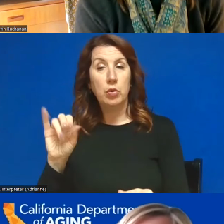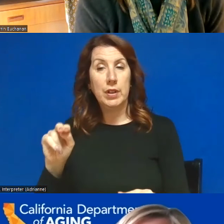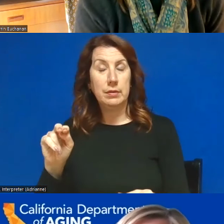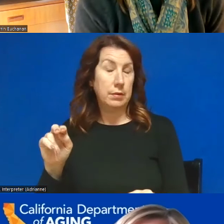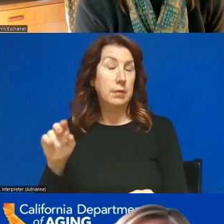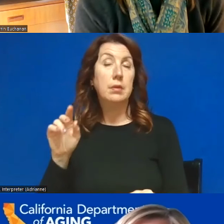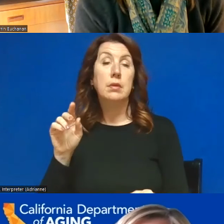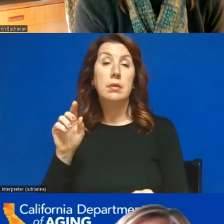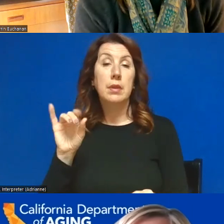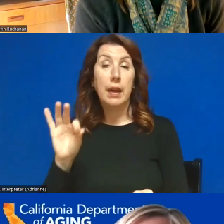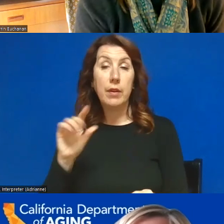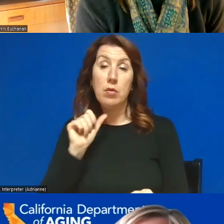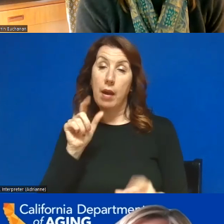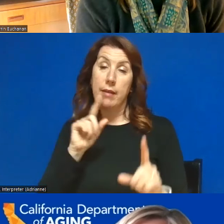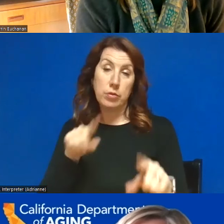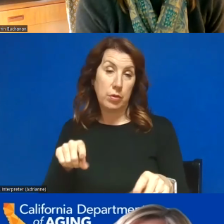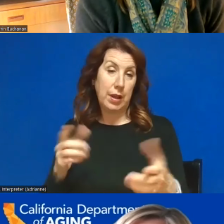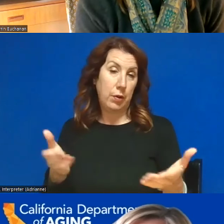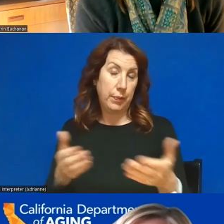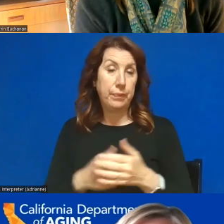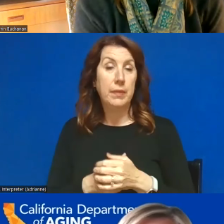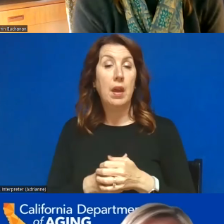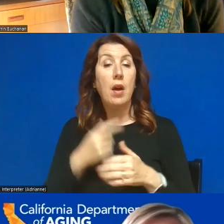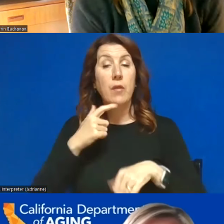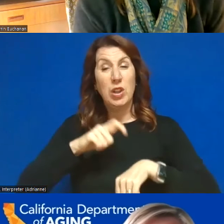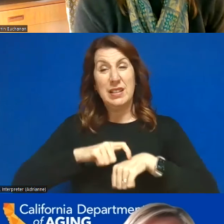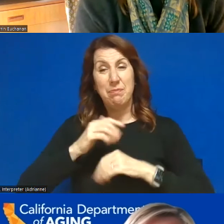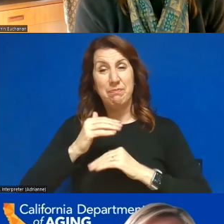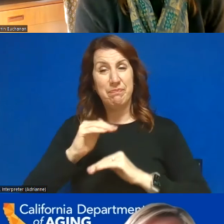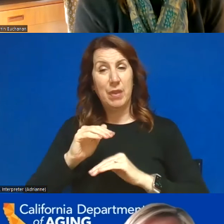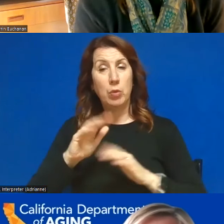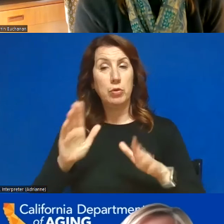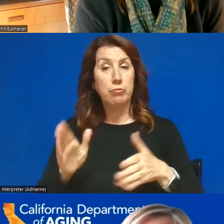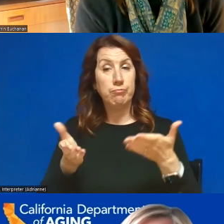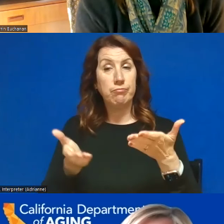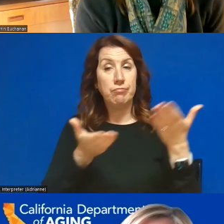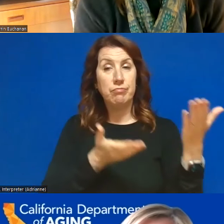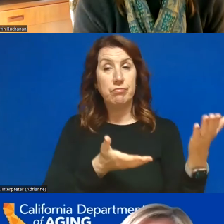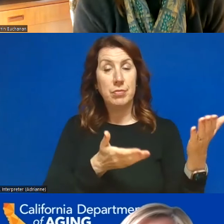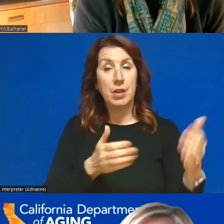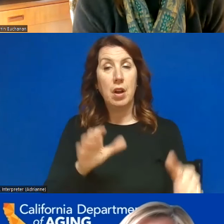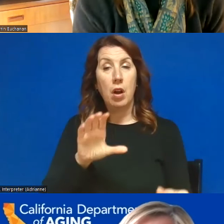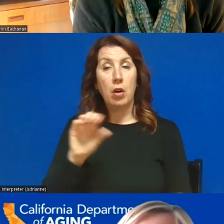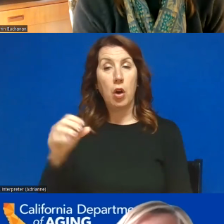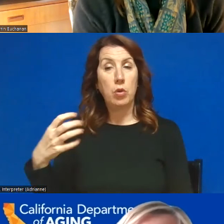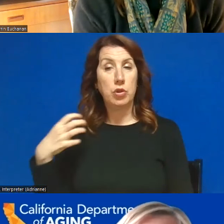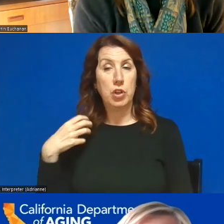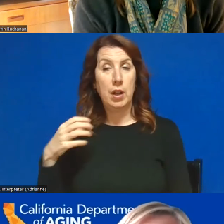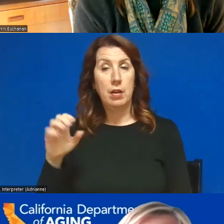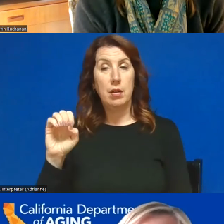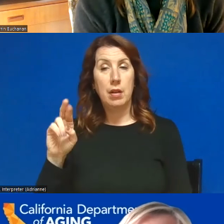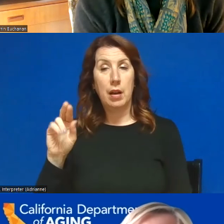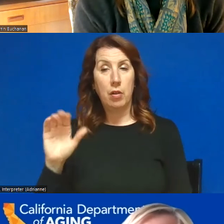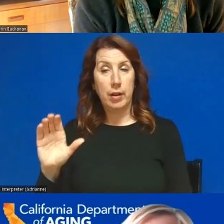covered. So for the sake of time, I want to turn it over now to our co-chair, Eric